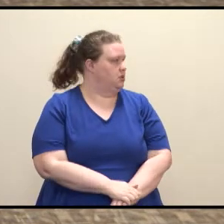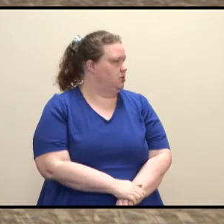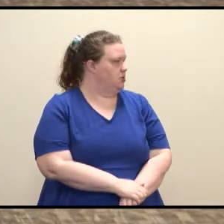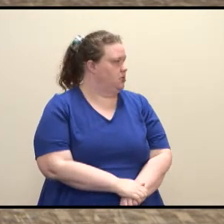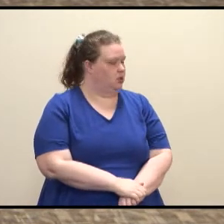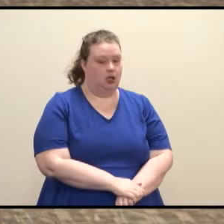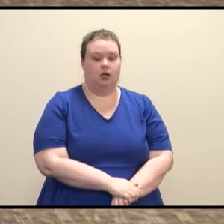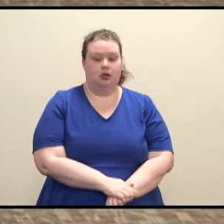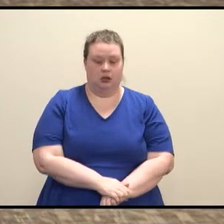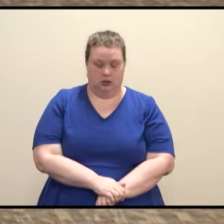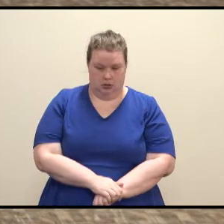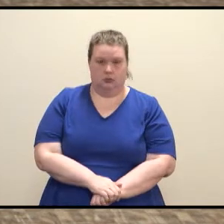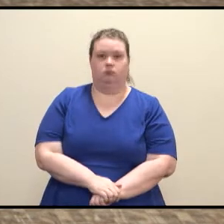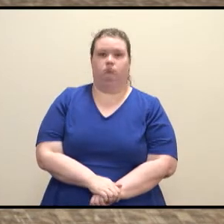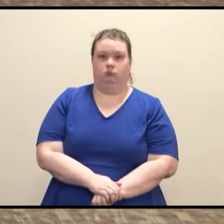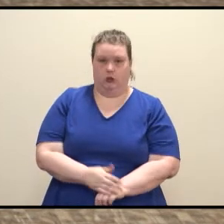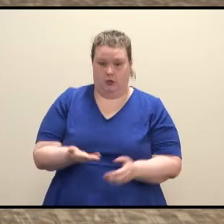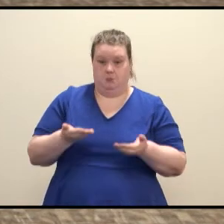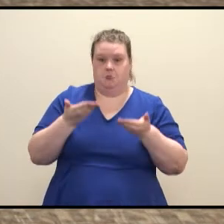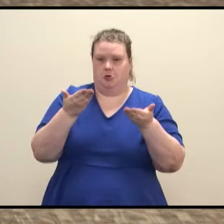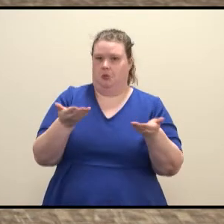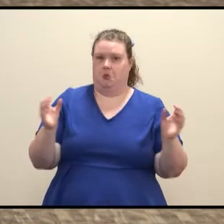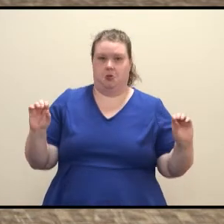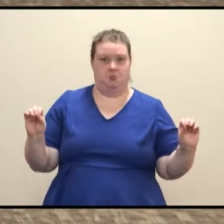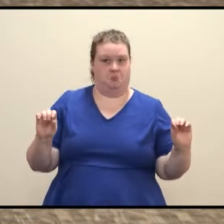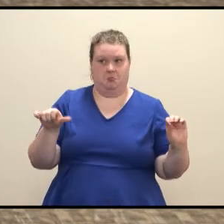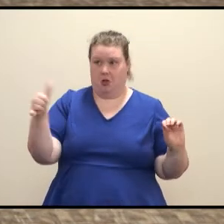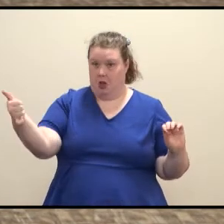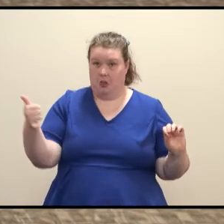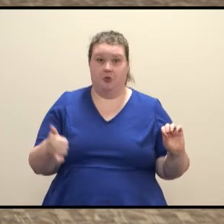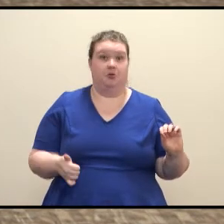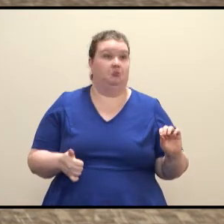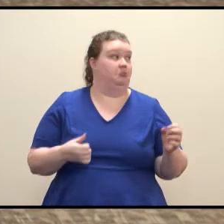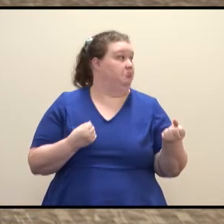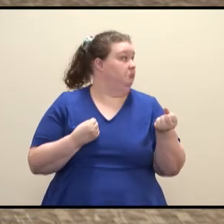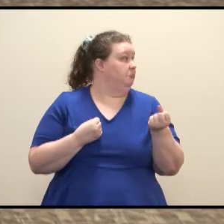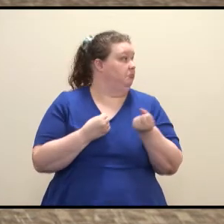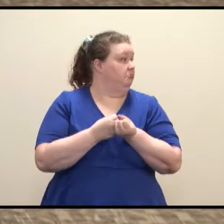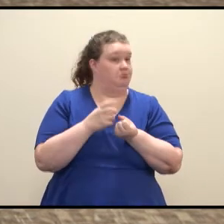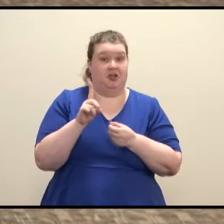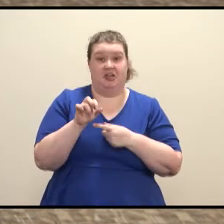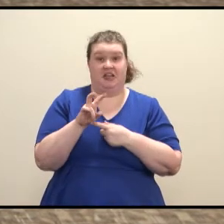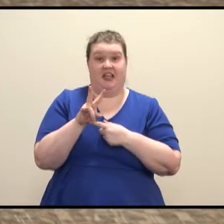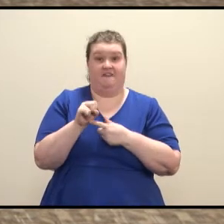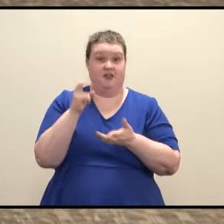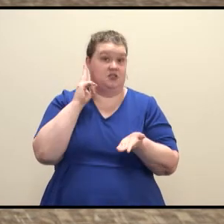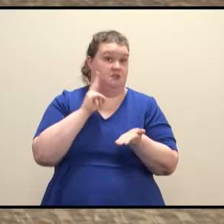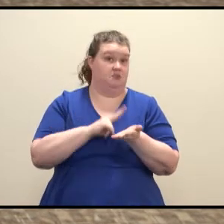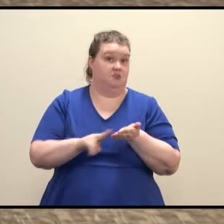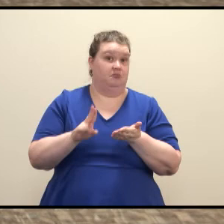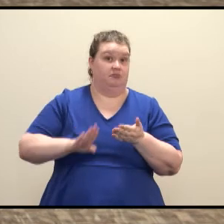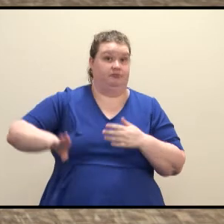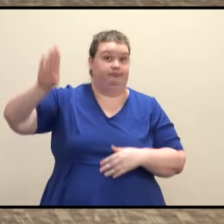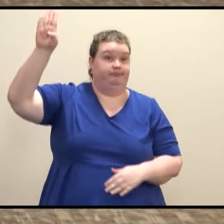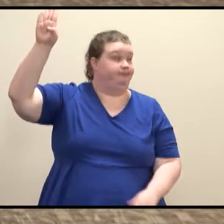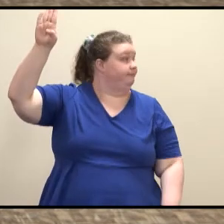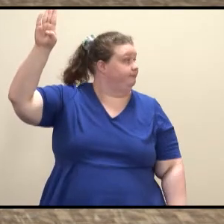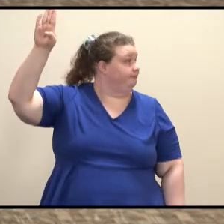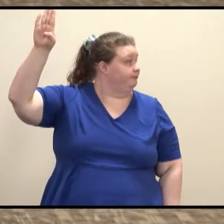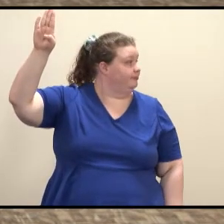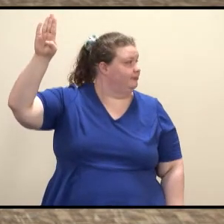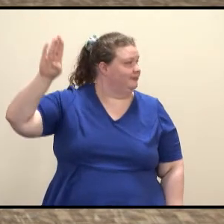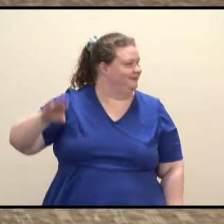Okay, at this point, we will close nominations. And all in favor, by a show of hands, raise your